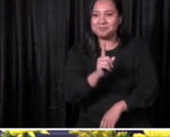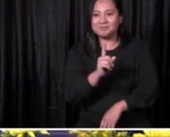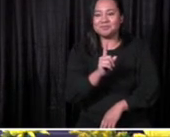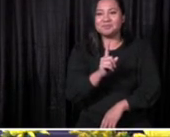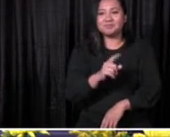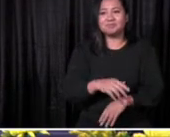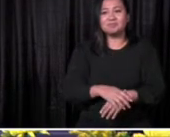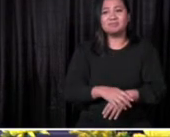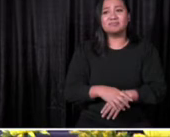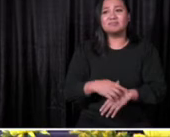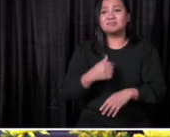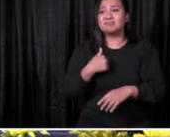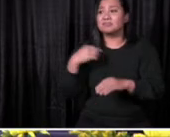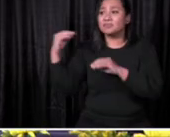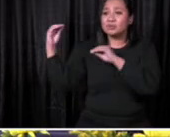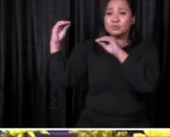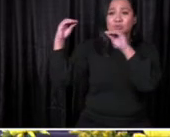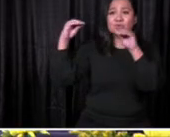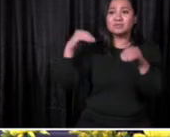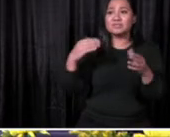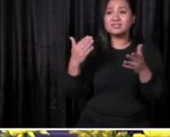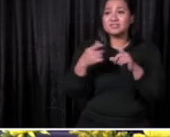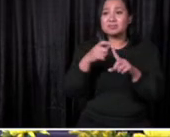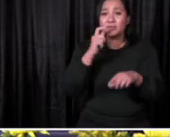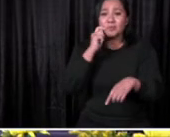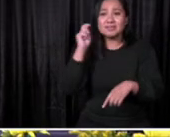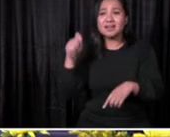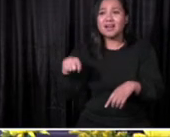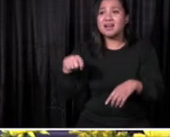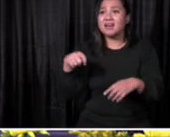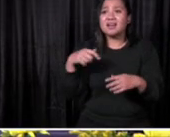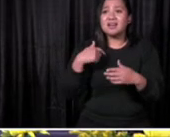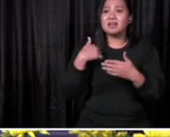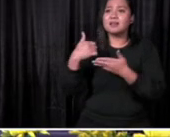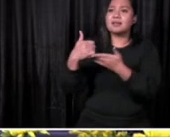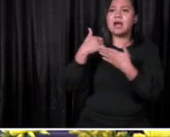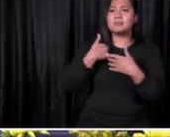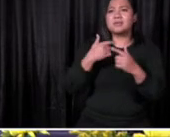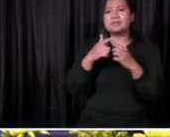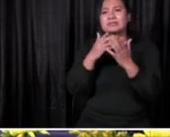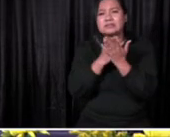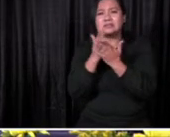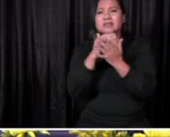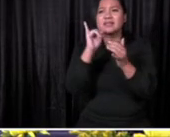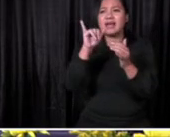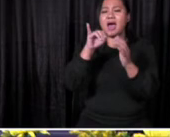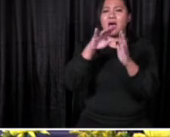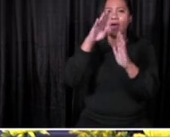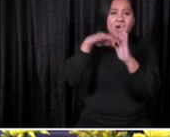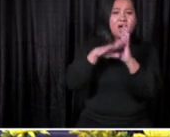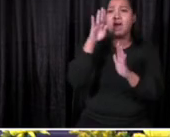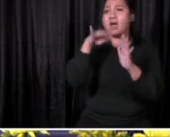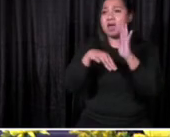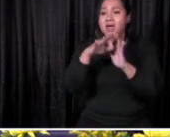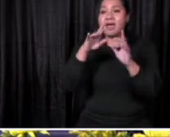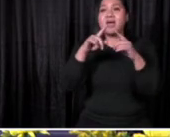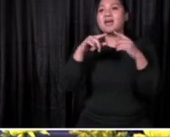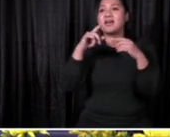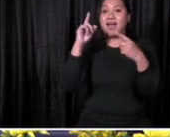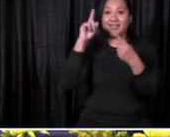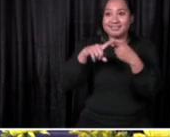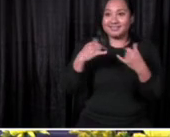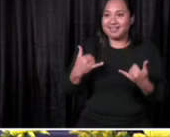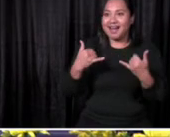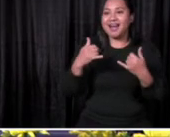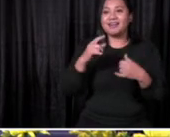way here from Ukraine and helped me through highs and lows until this moment. I'm sure everyone